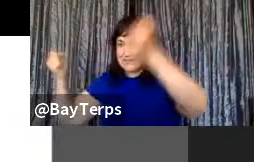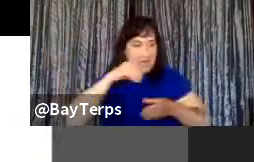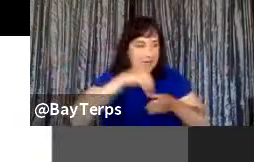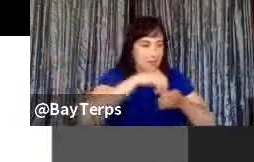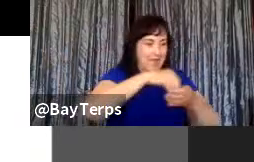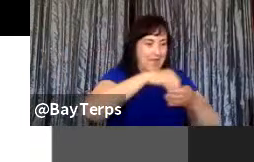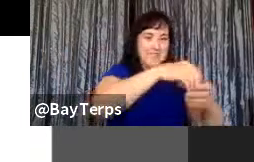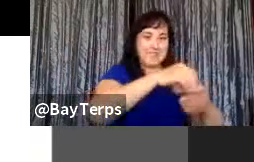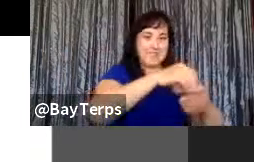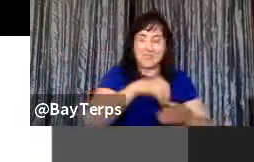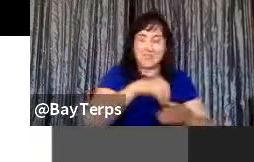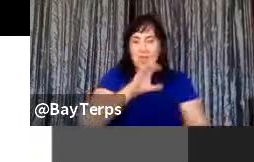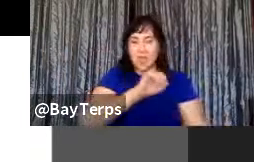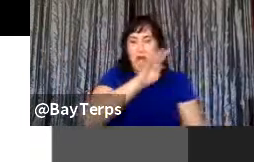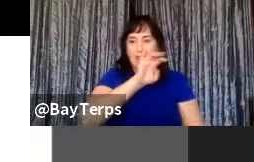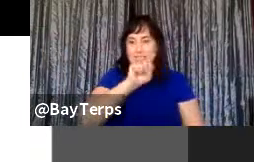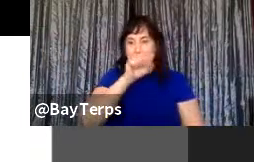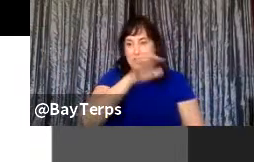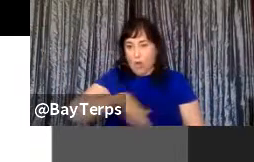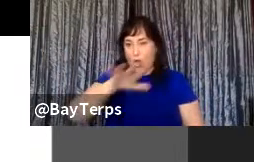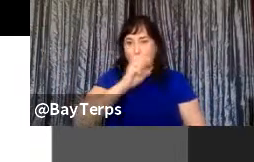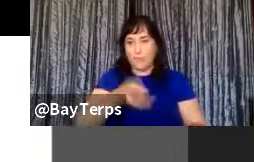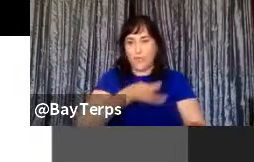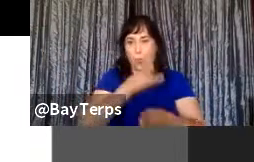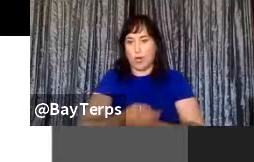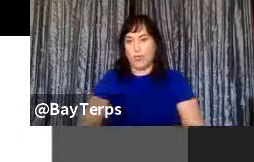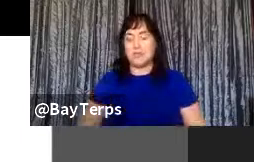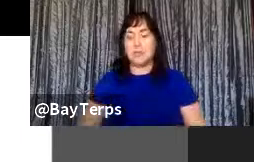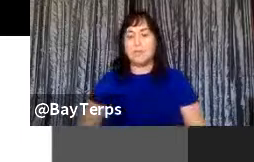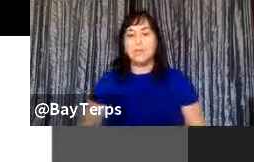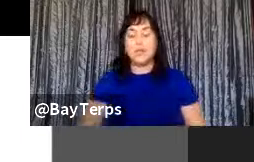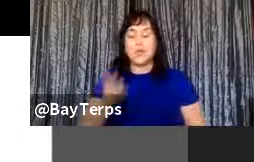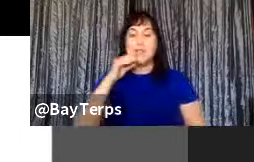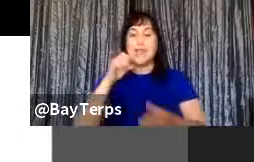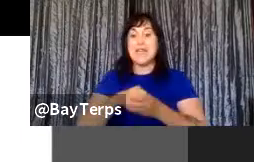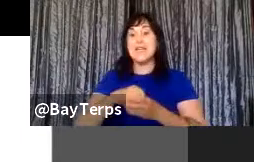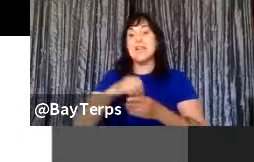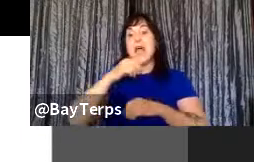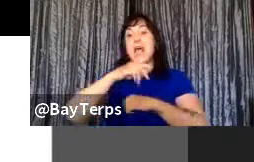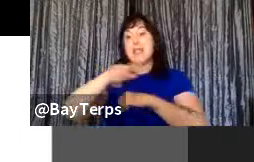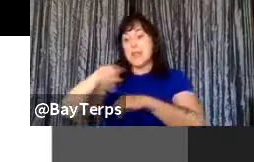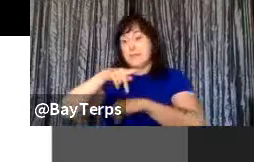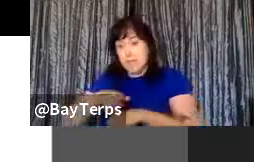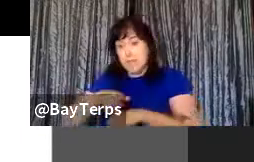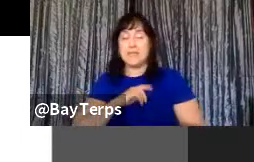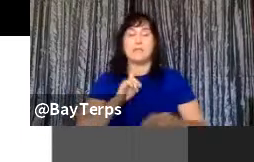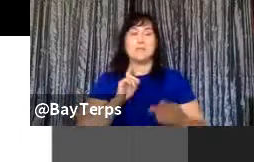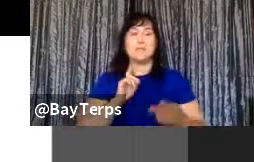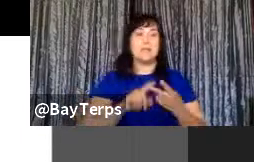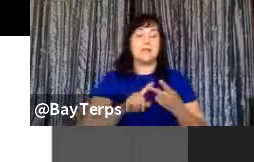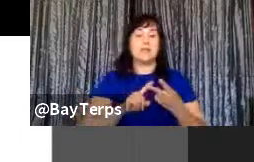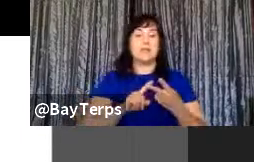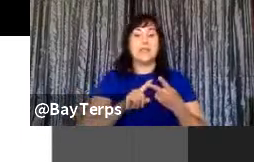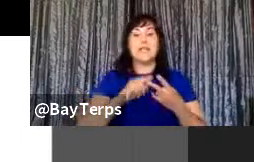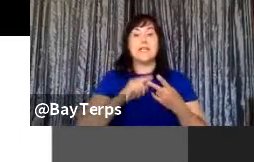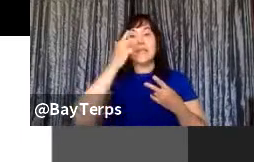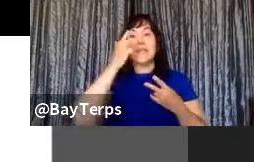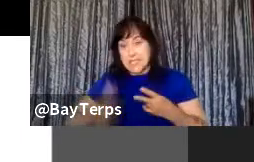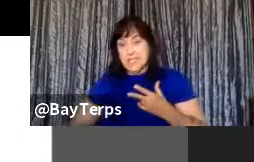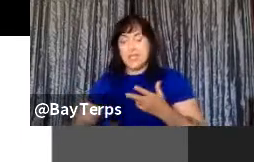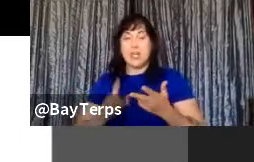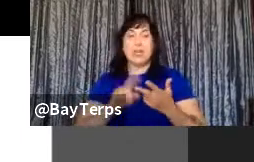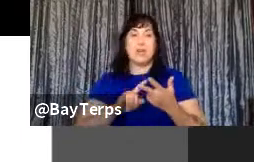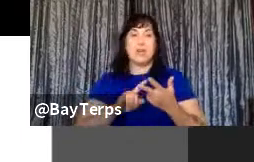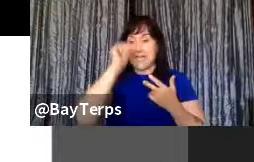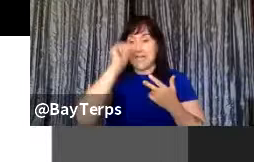developing around the world. So we see it being introduced into the Philippines. We see it being introduced into Indonesia. We see it being introduced into